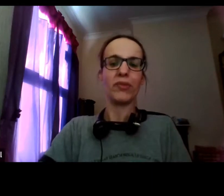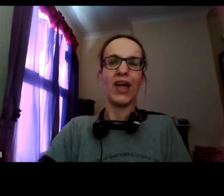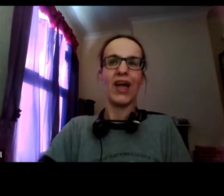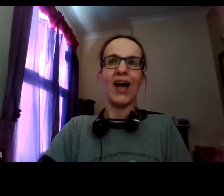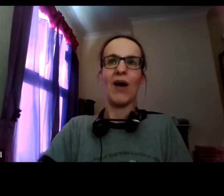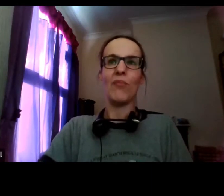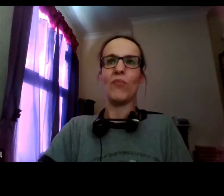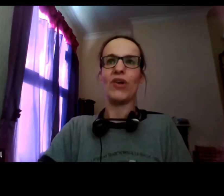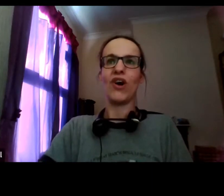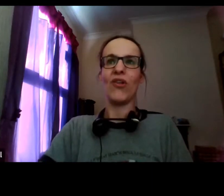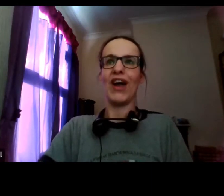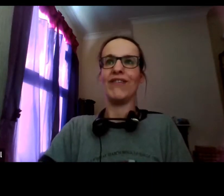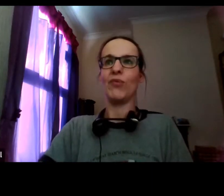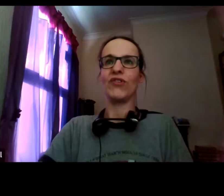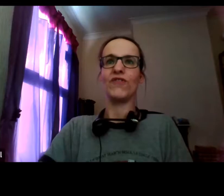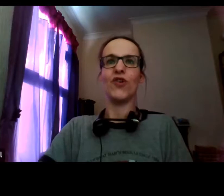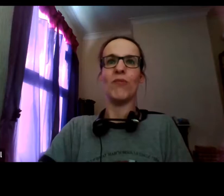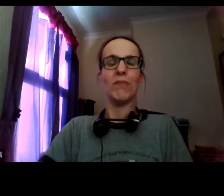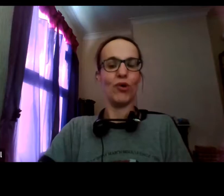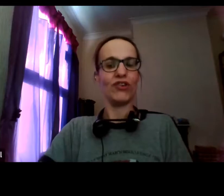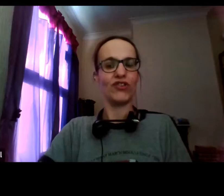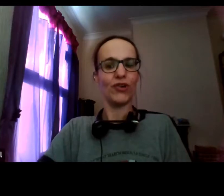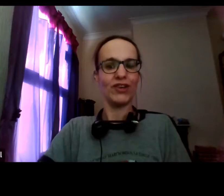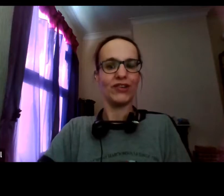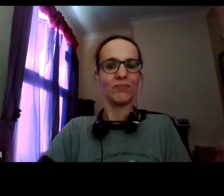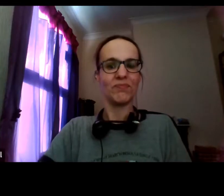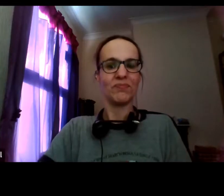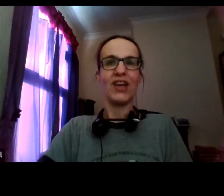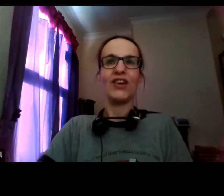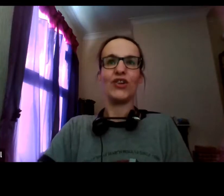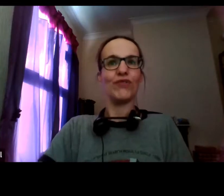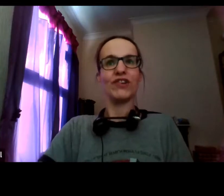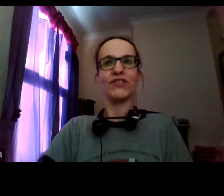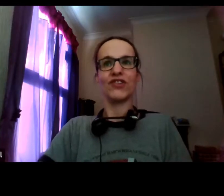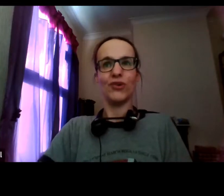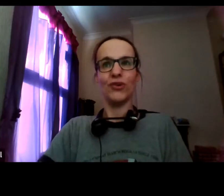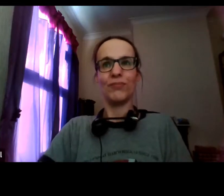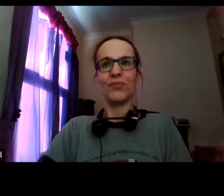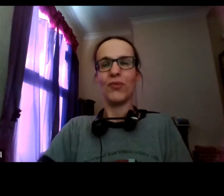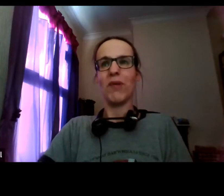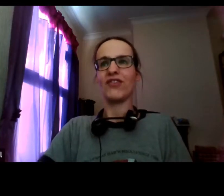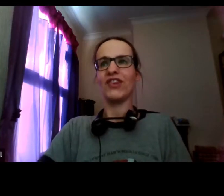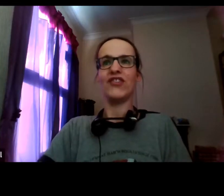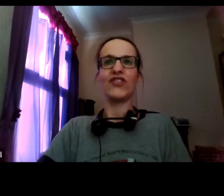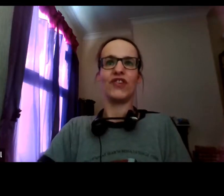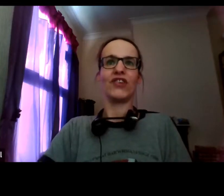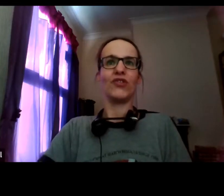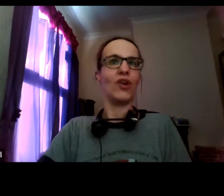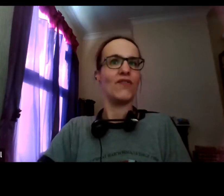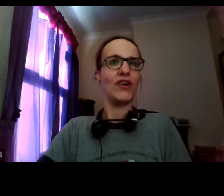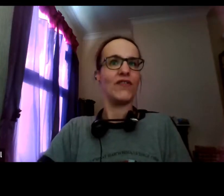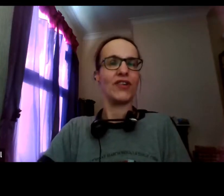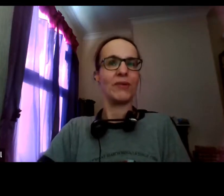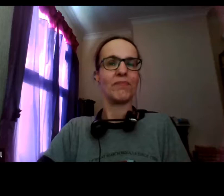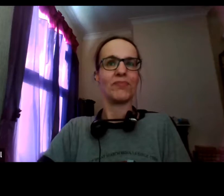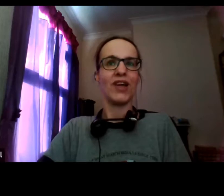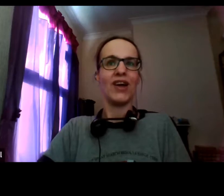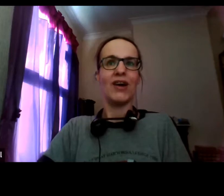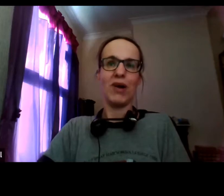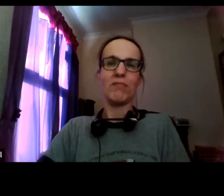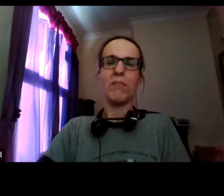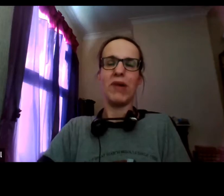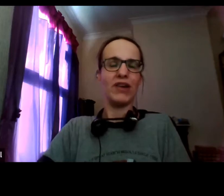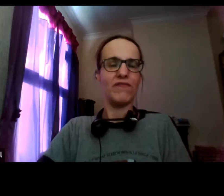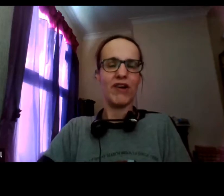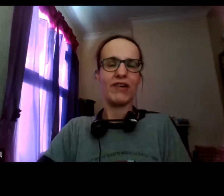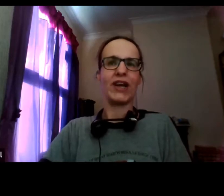room. And when we got there, it was a former boys' toilet, urinals and all, with about an inch of dust all over everything.